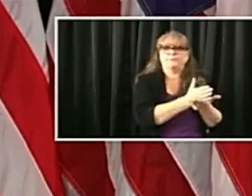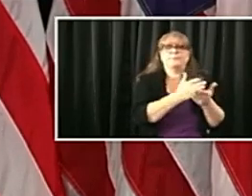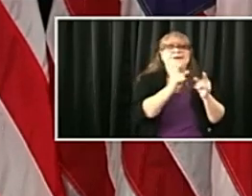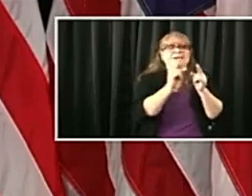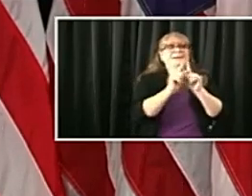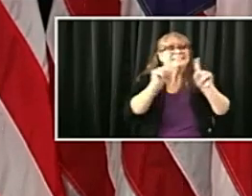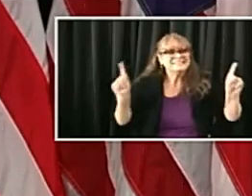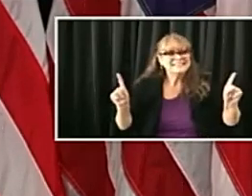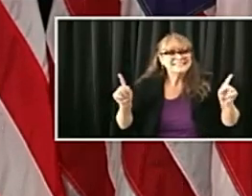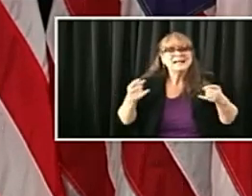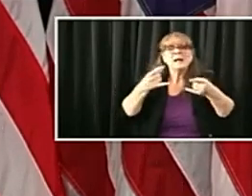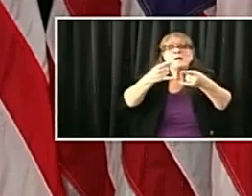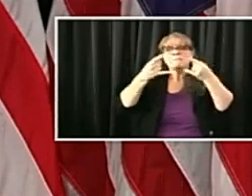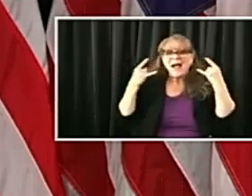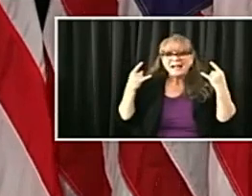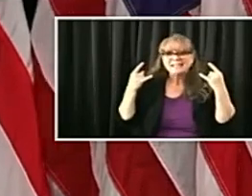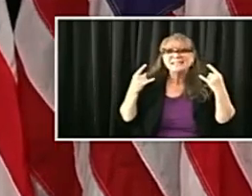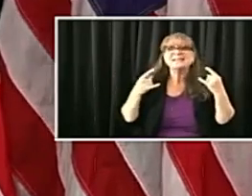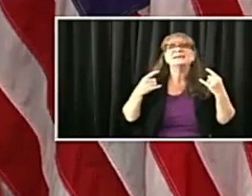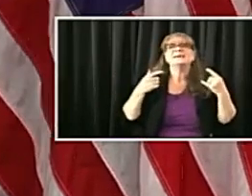strategies that have been working for us.